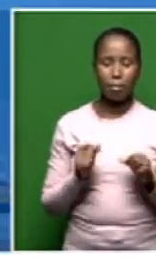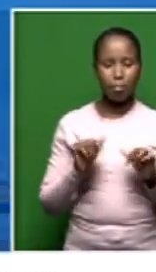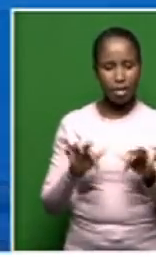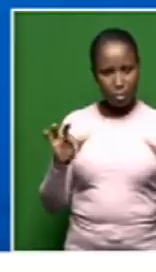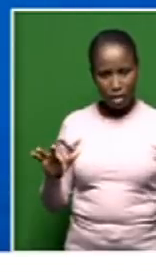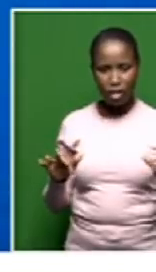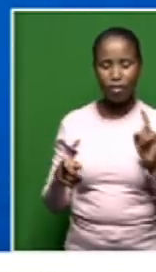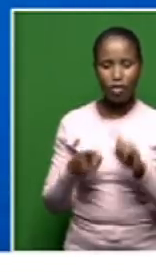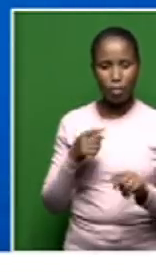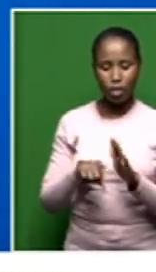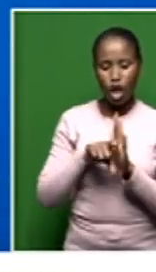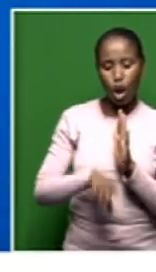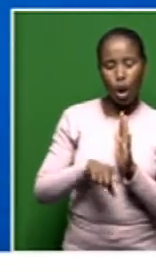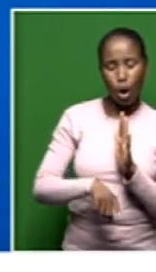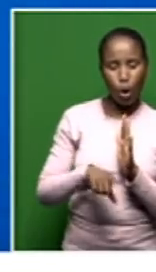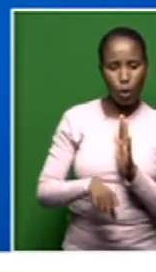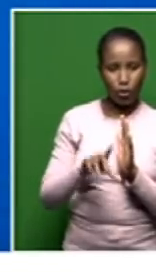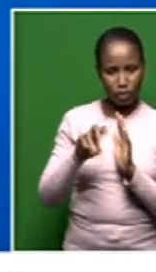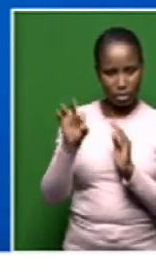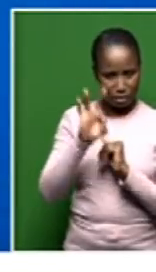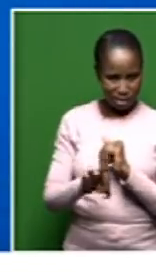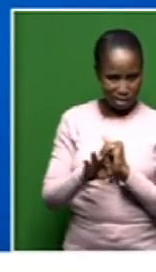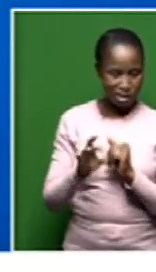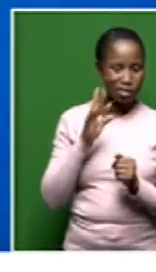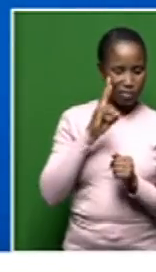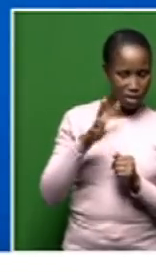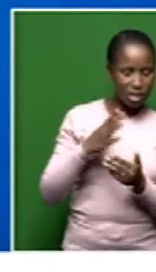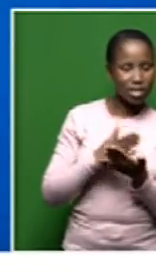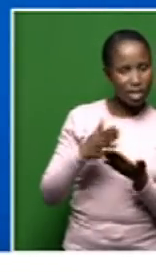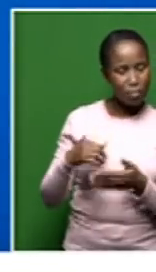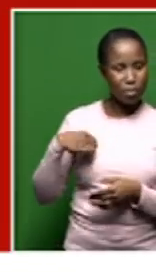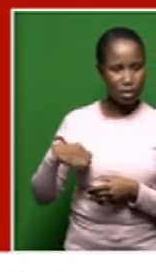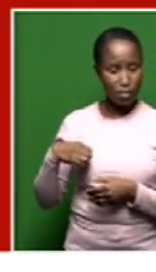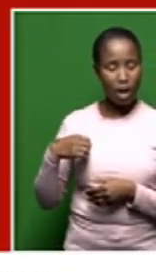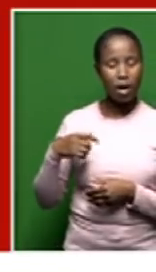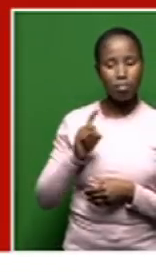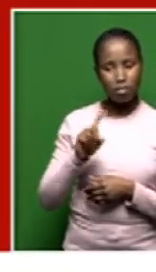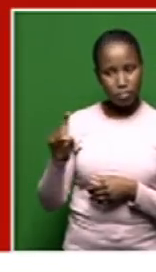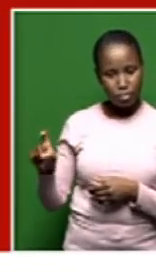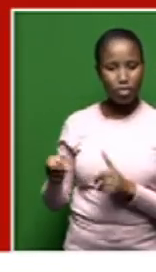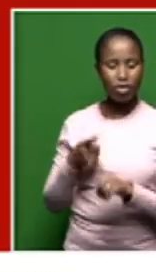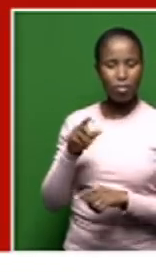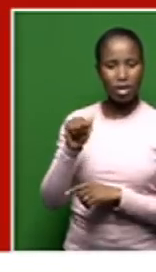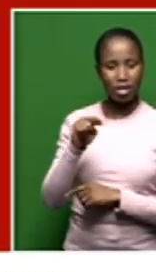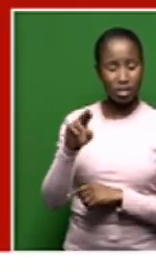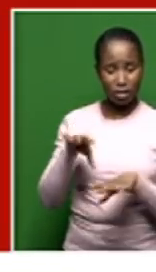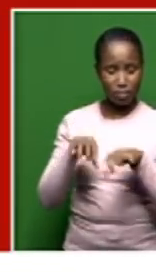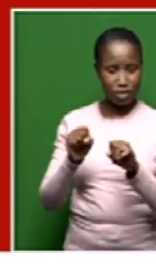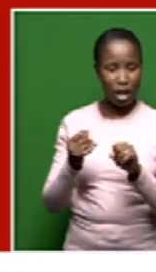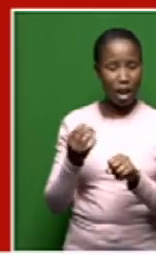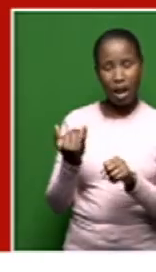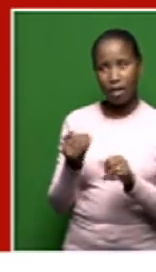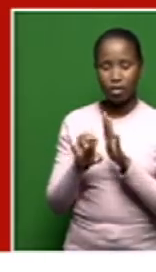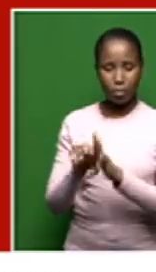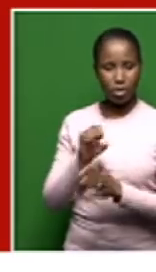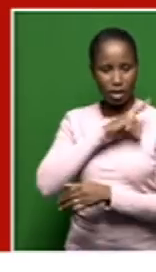hung councils. We've seen in certain municipalities in previous ANC stronghold provinces like Mpumalanga,